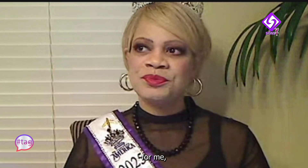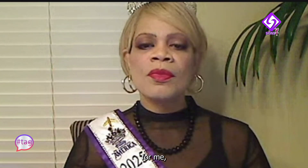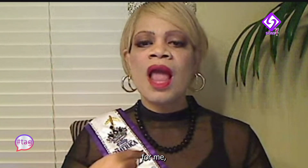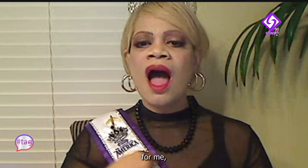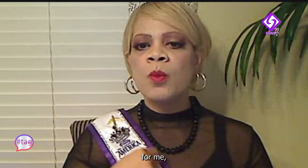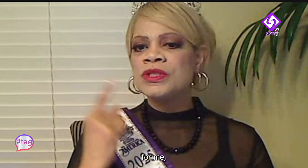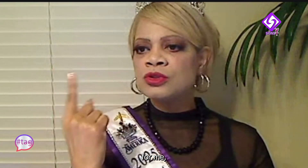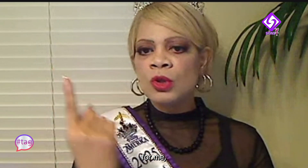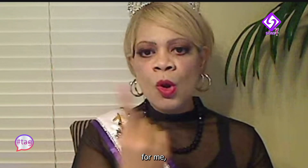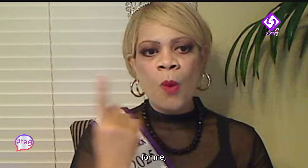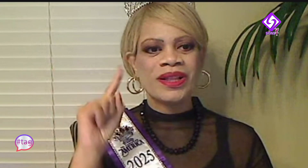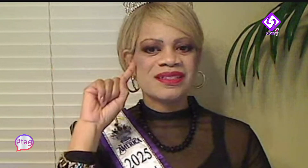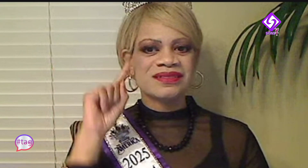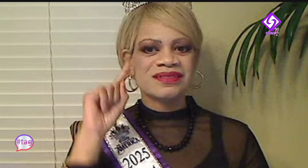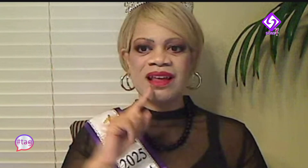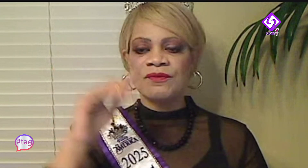for me,